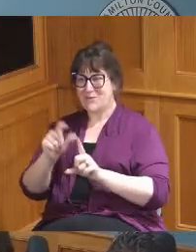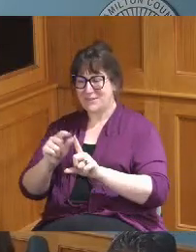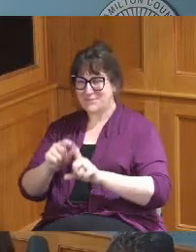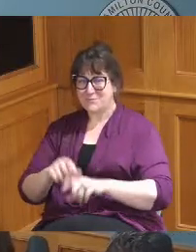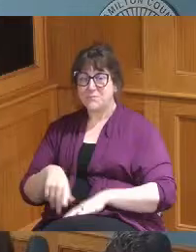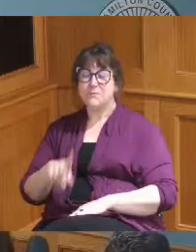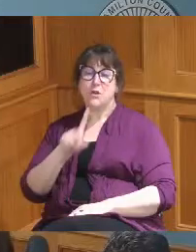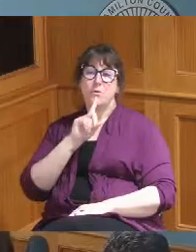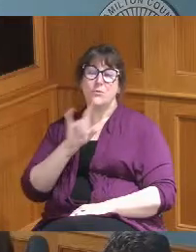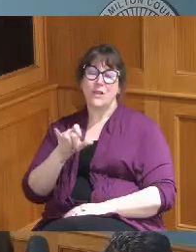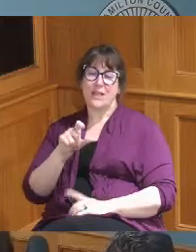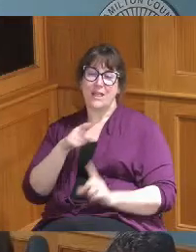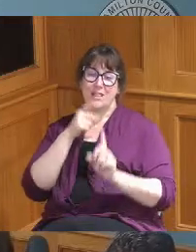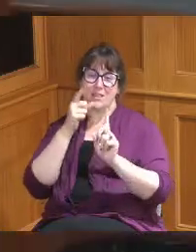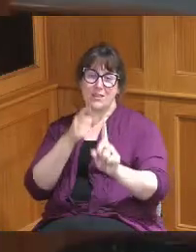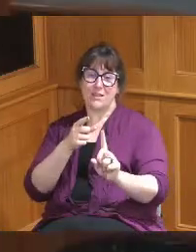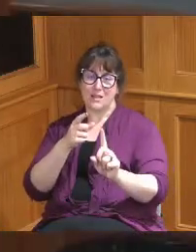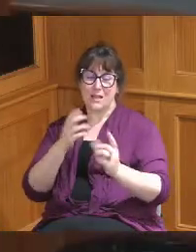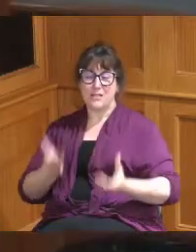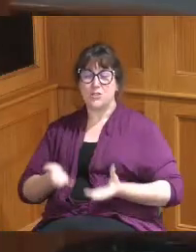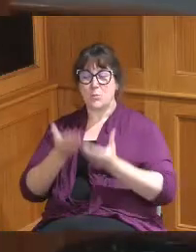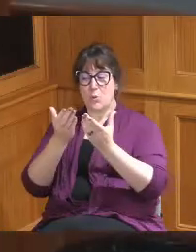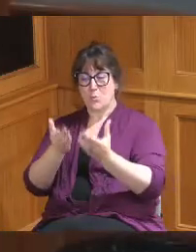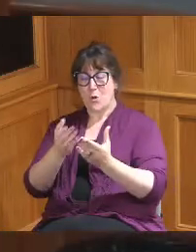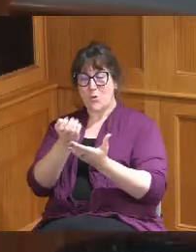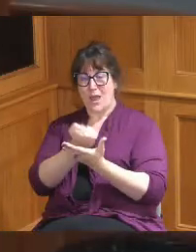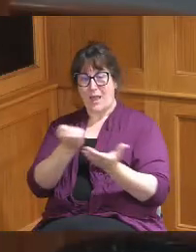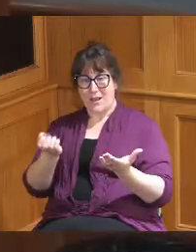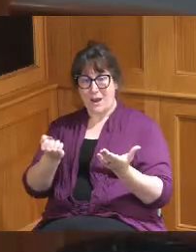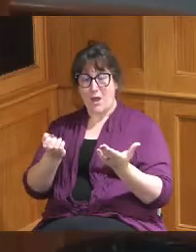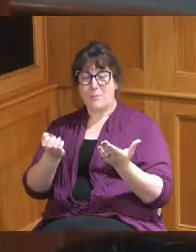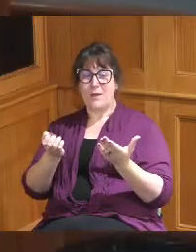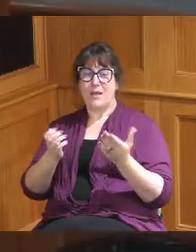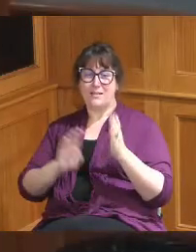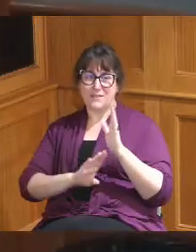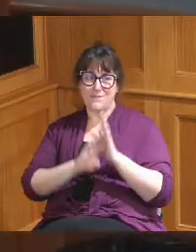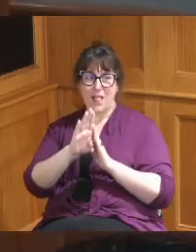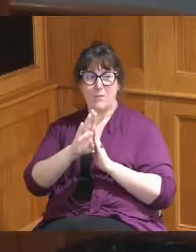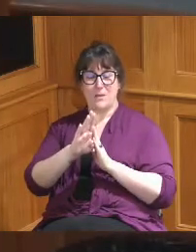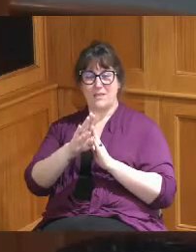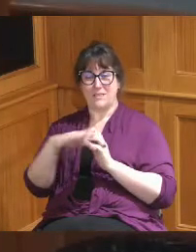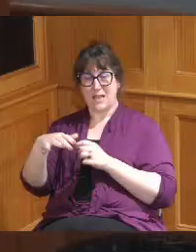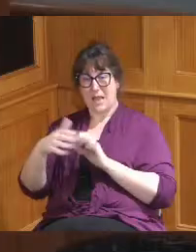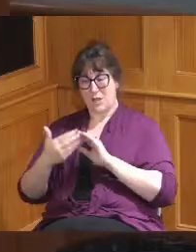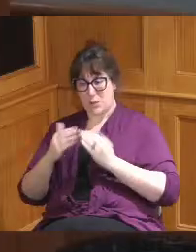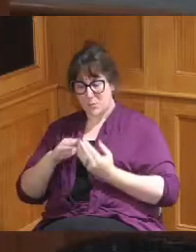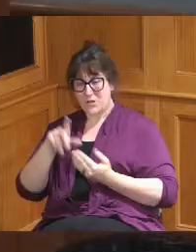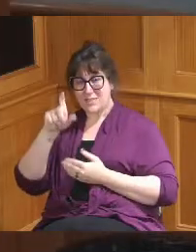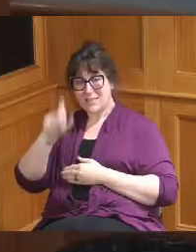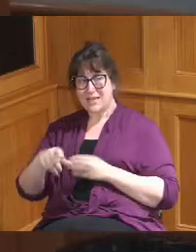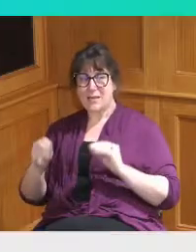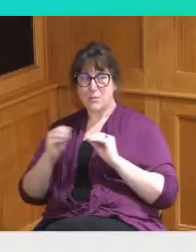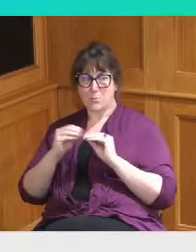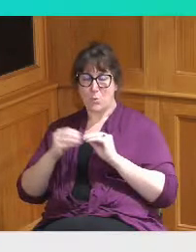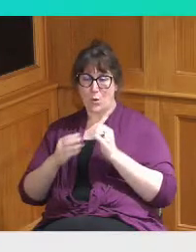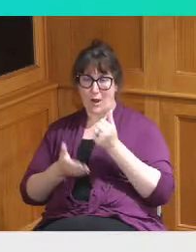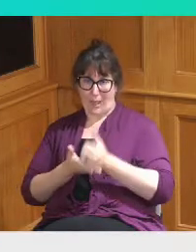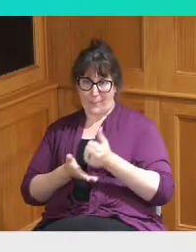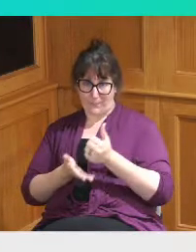the purpose of the program is to promote economic development in communities that in need of additional capacity